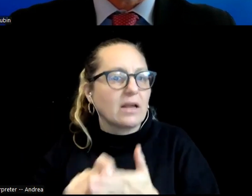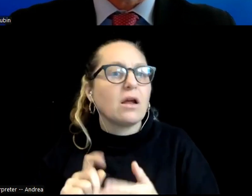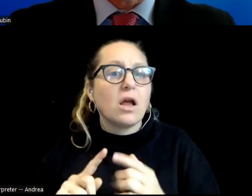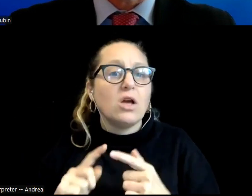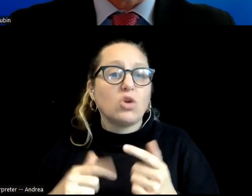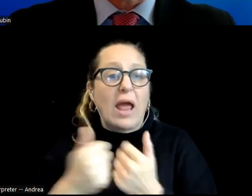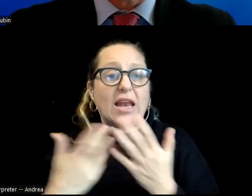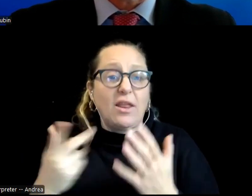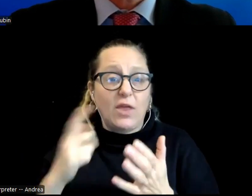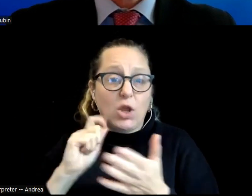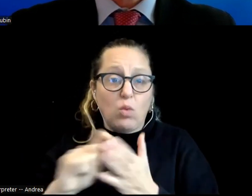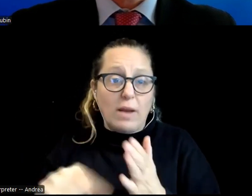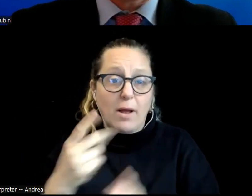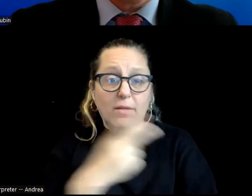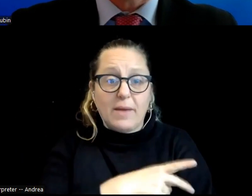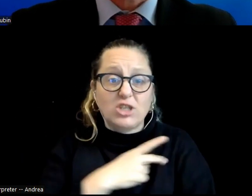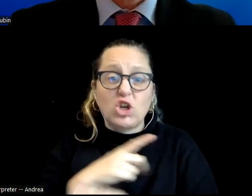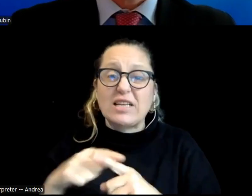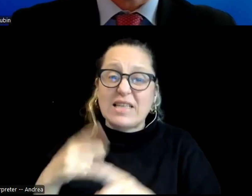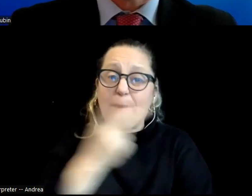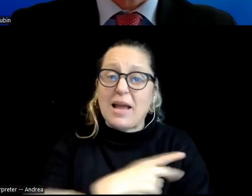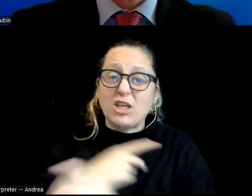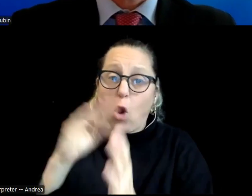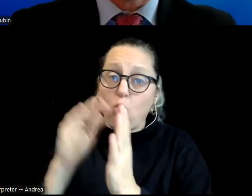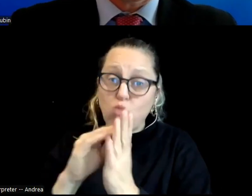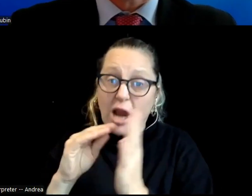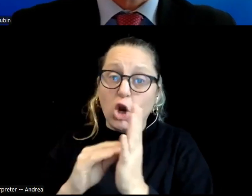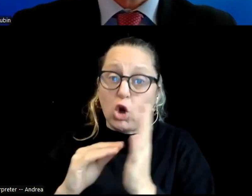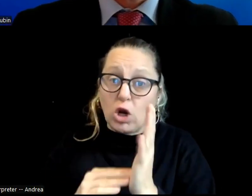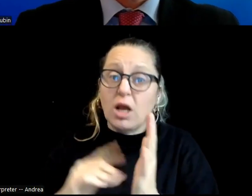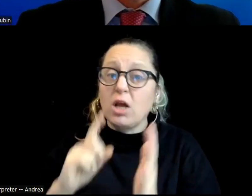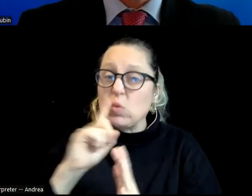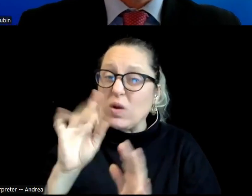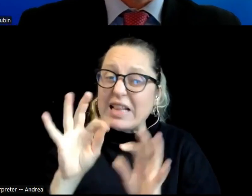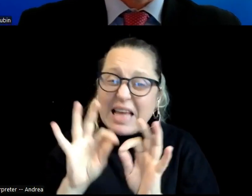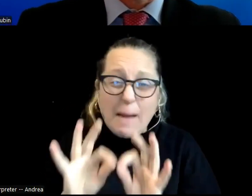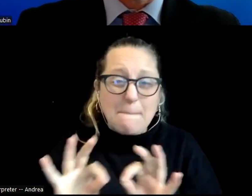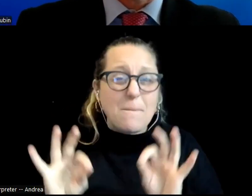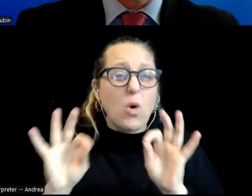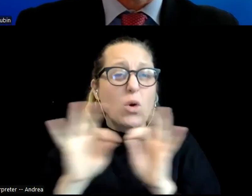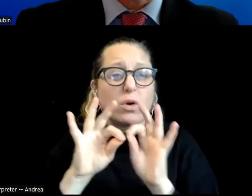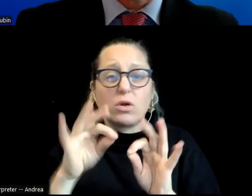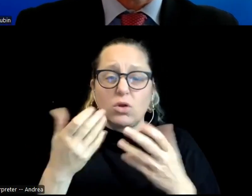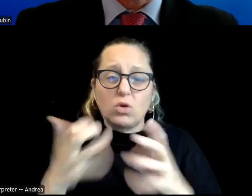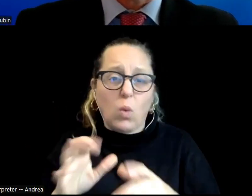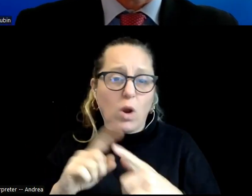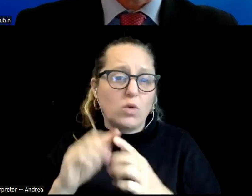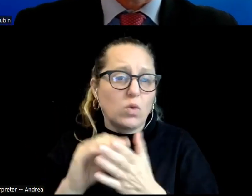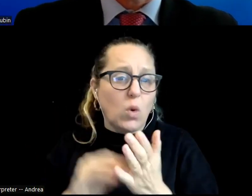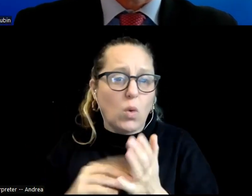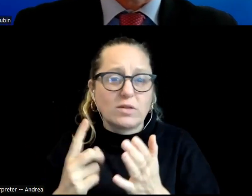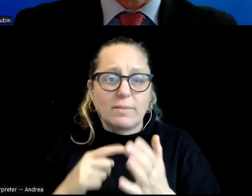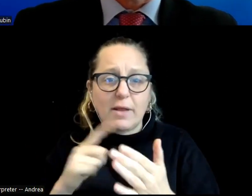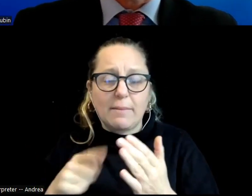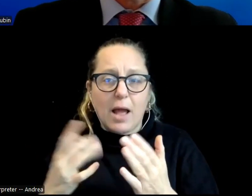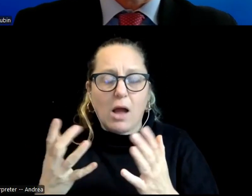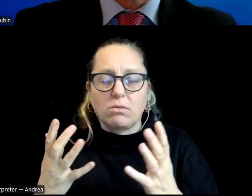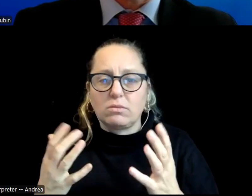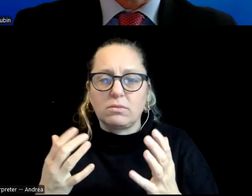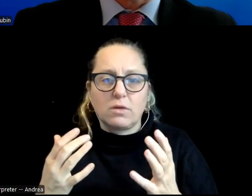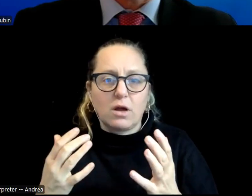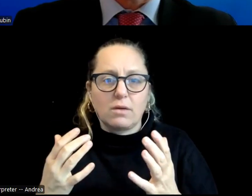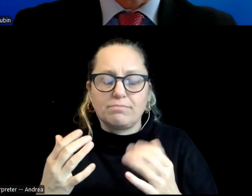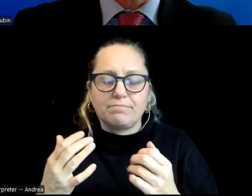a patient record, and it's extremely important. You do not want to record something about